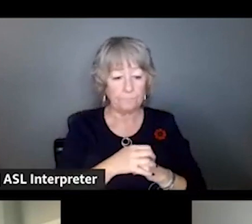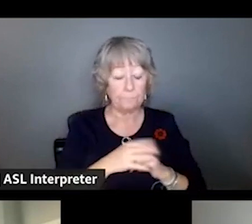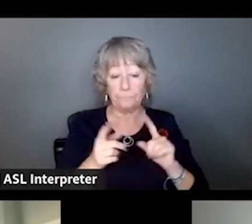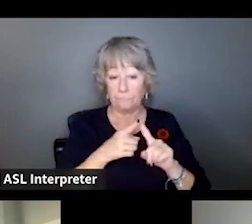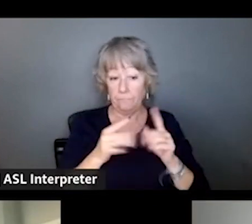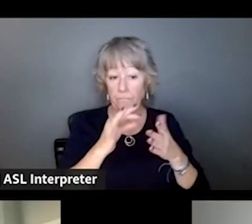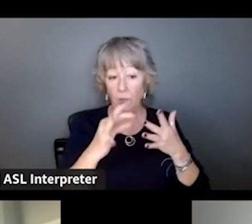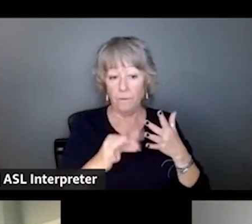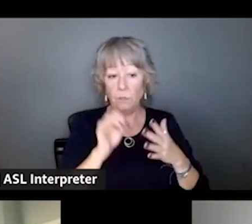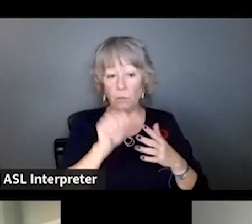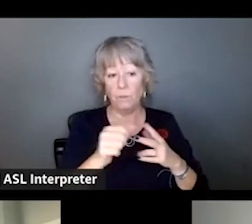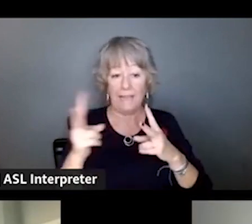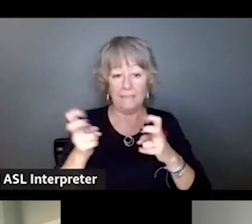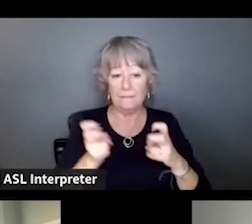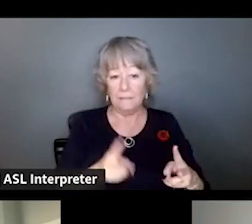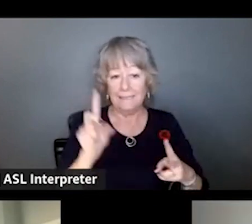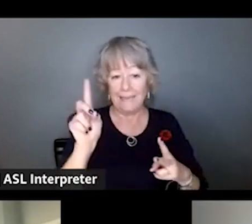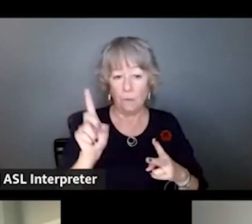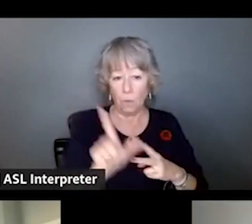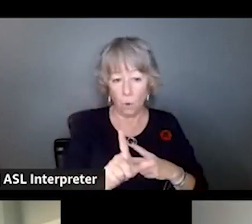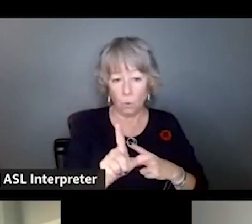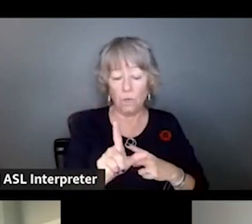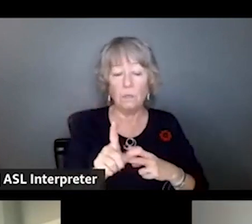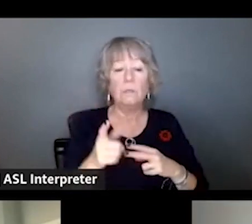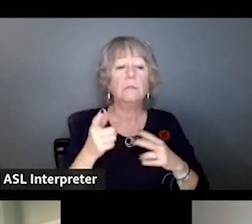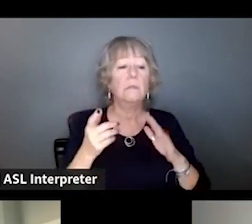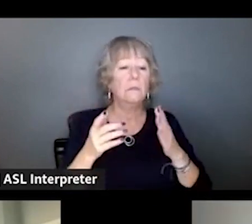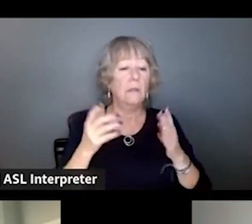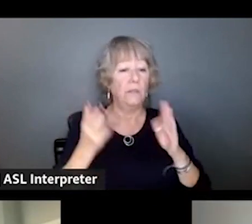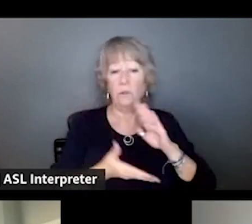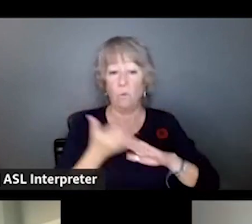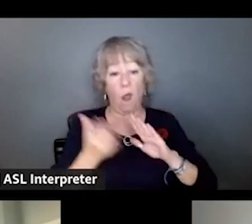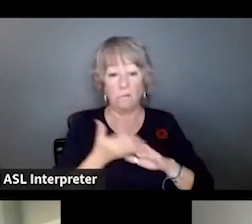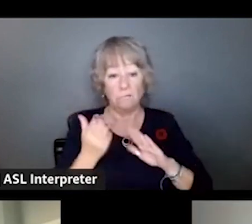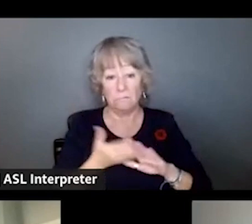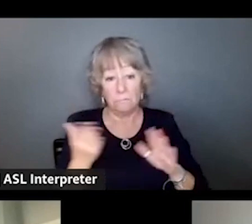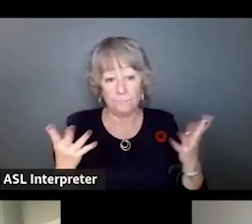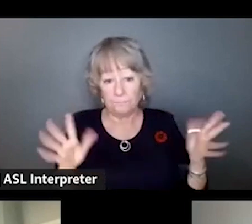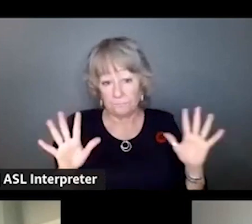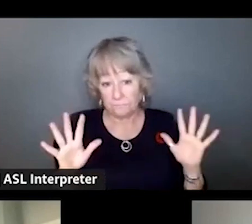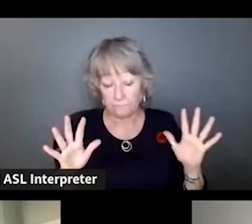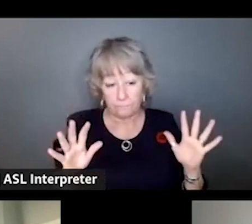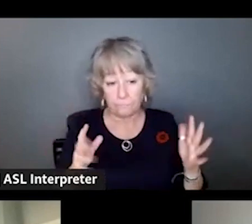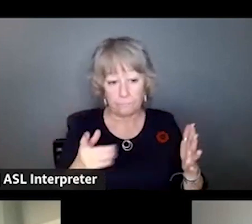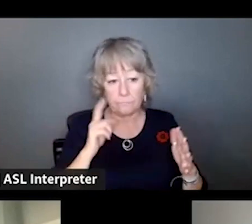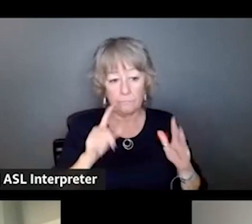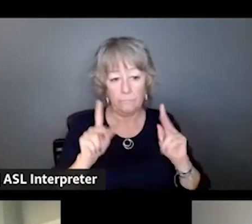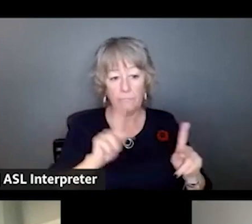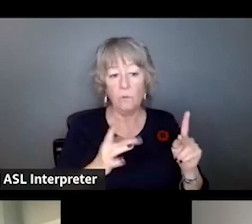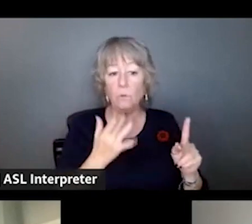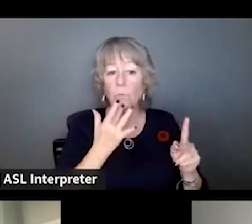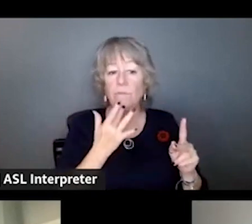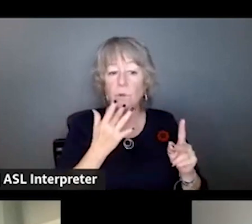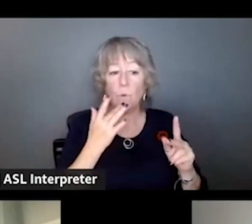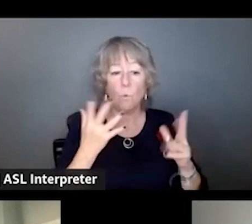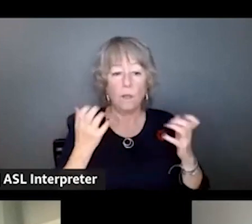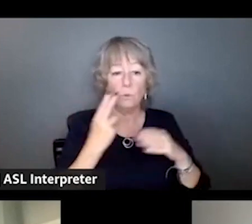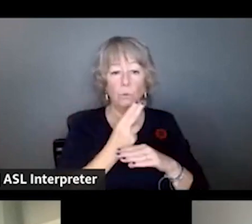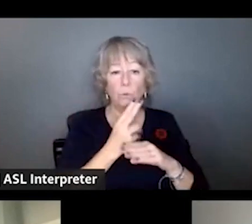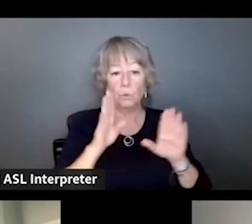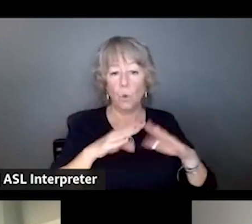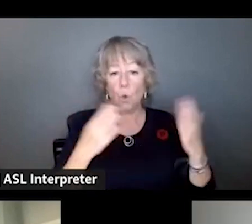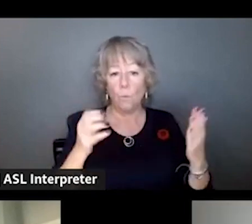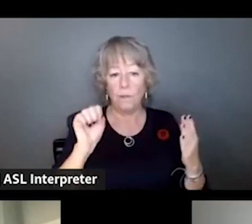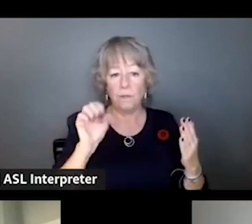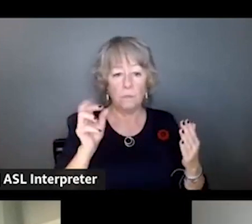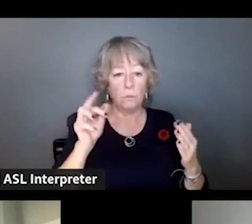basically download a Docker image and run it yourself, right? So it's for those that prefer to run with open source